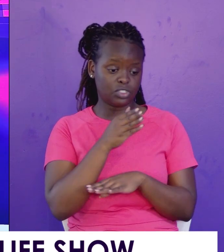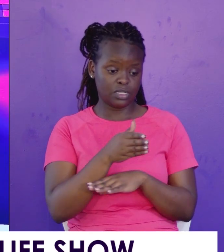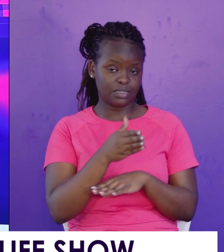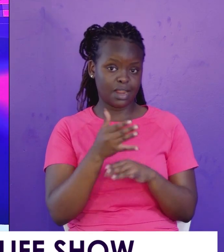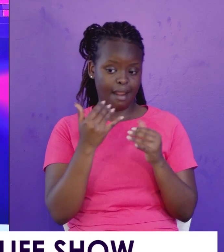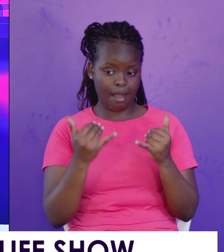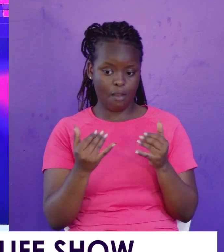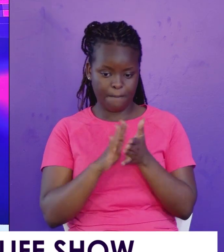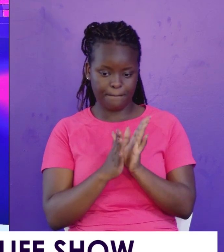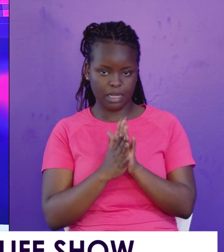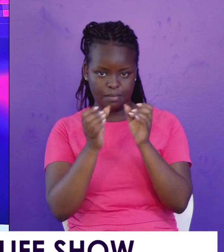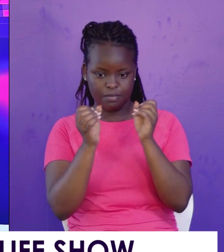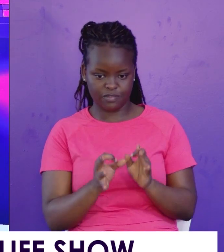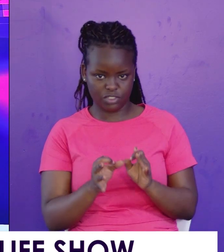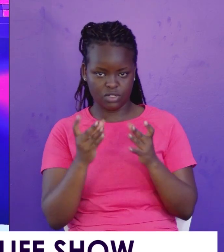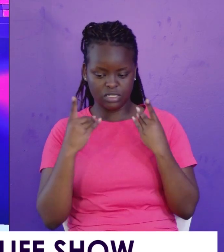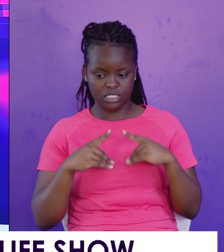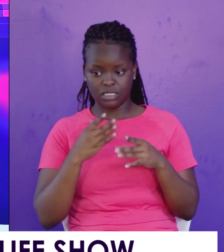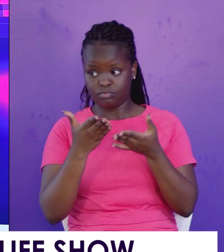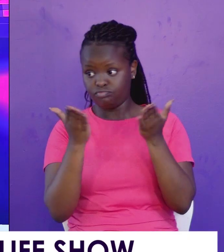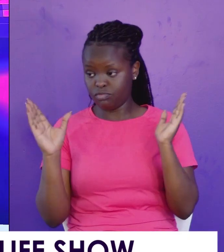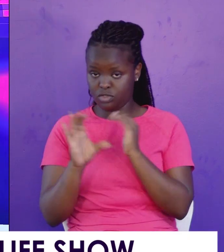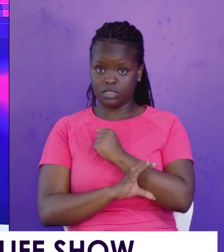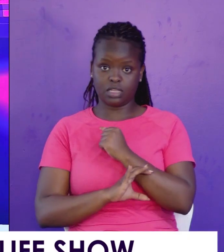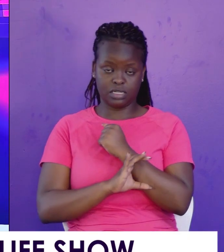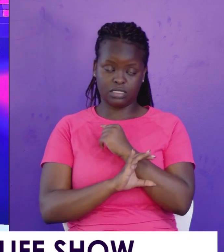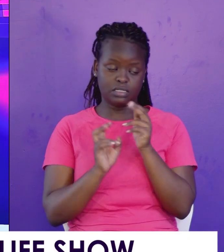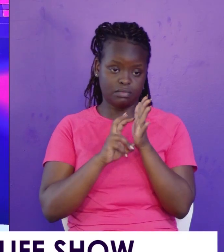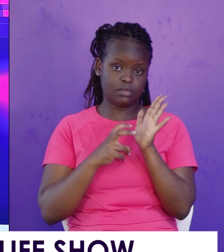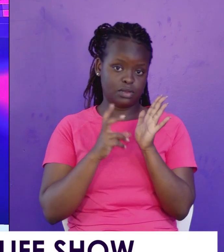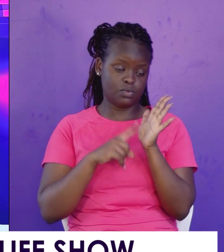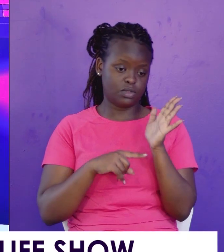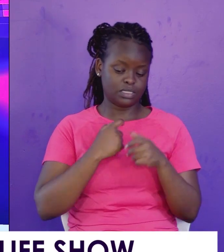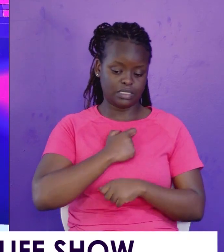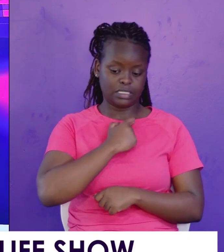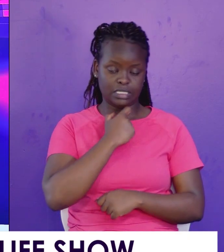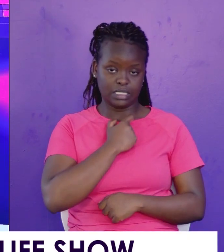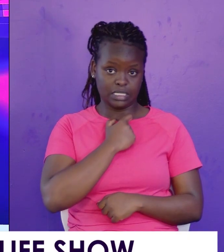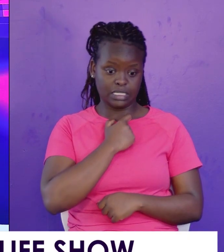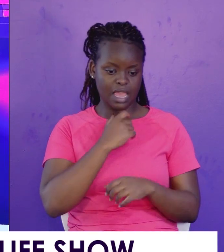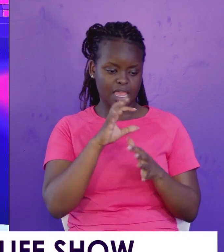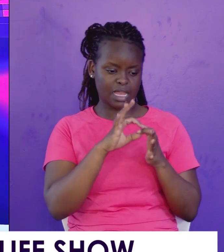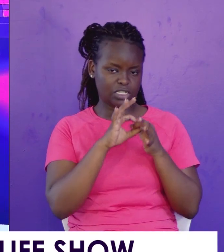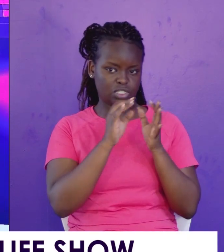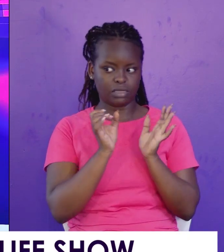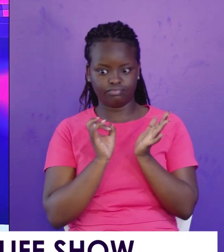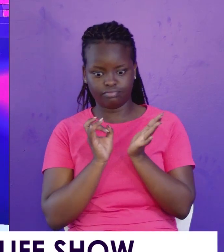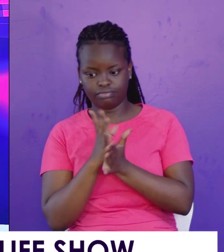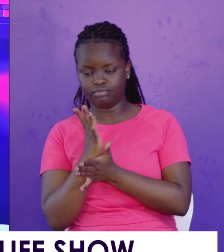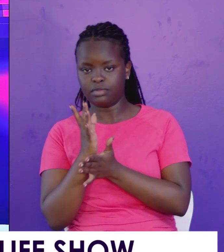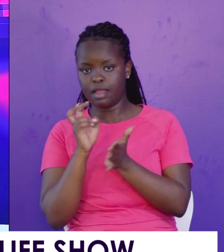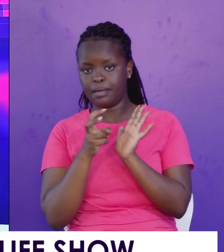the official dressing in those countries. Okay. And that means that now the Thai culture now goes out because it means that they